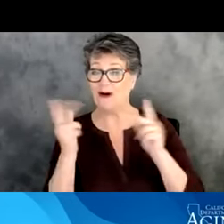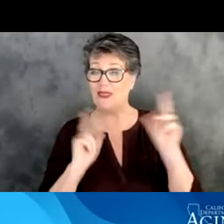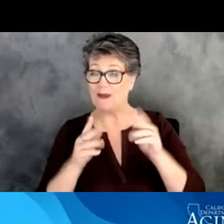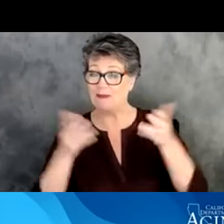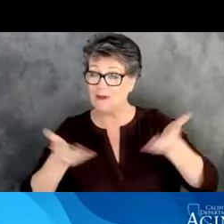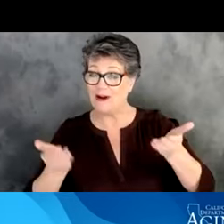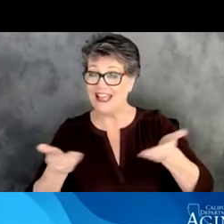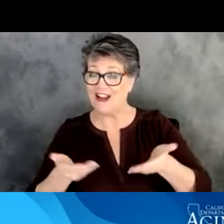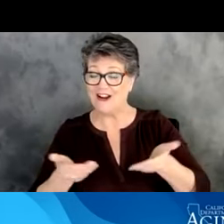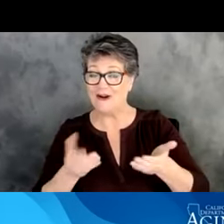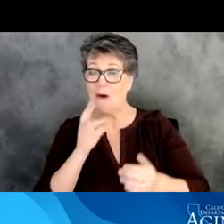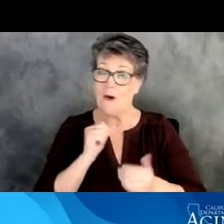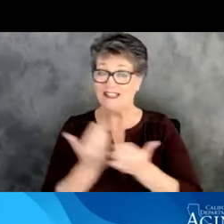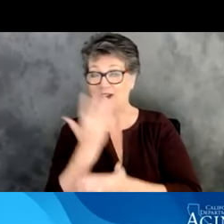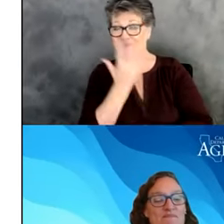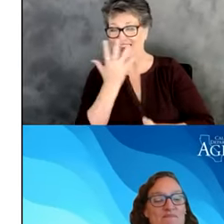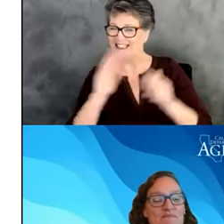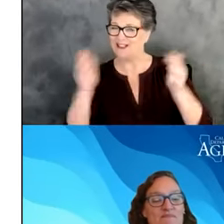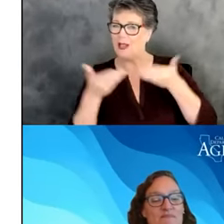here, old and new faces. Welcome.